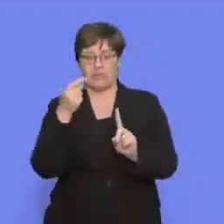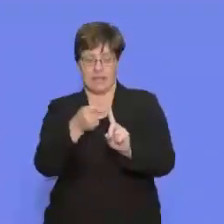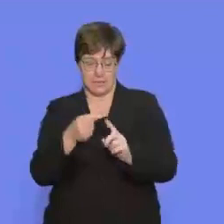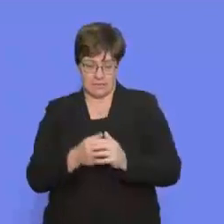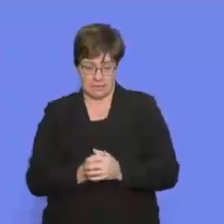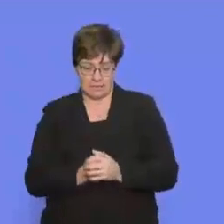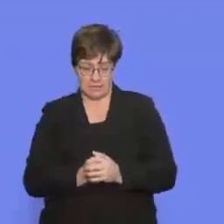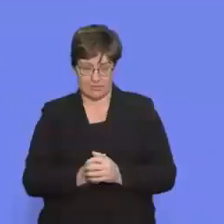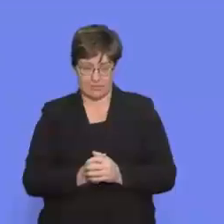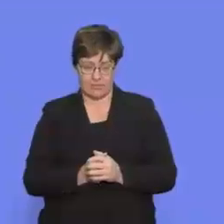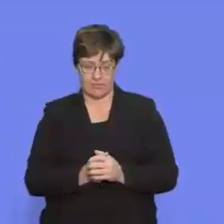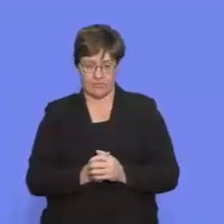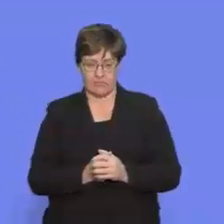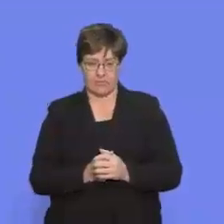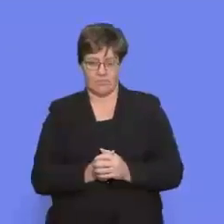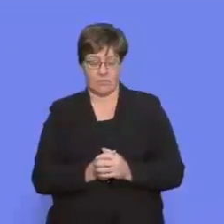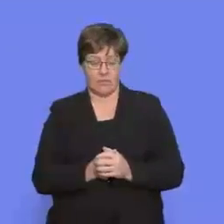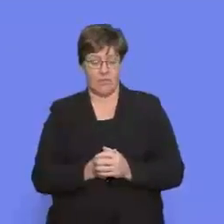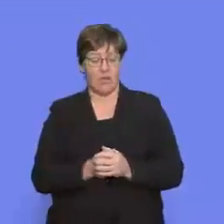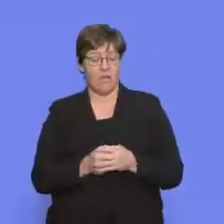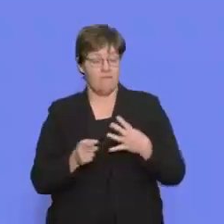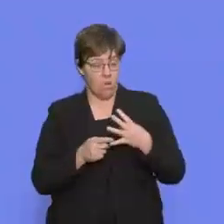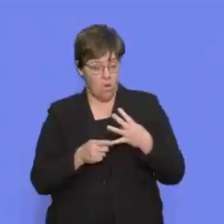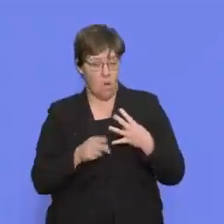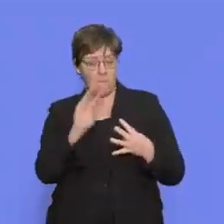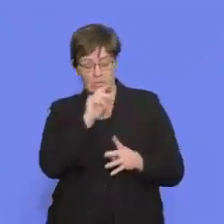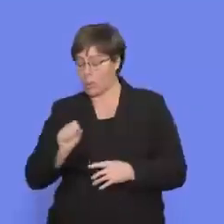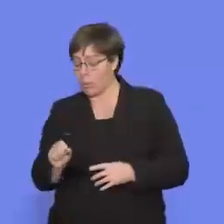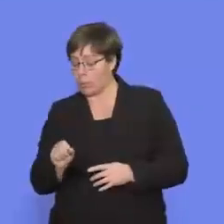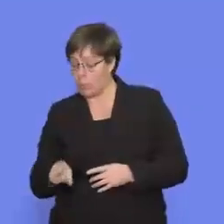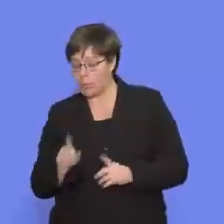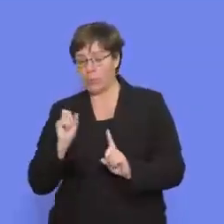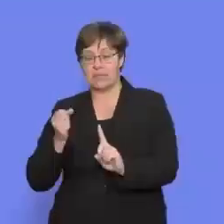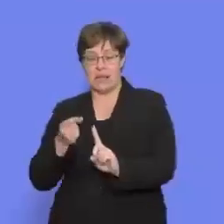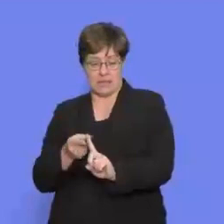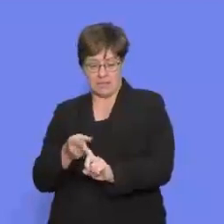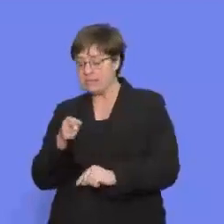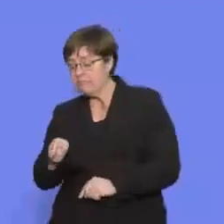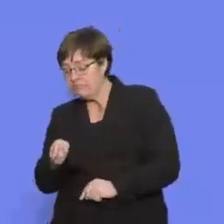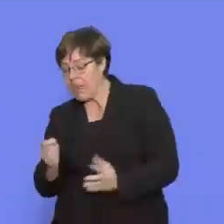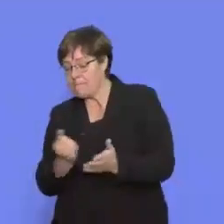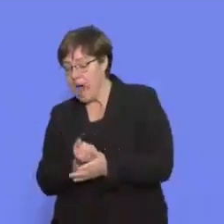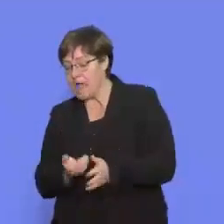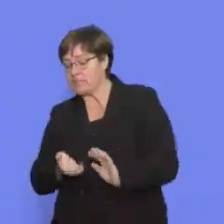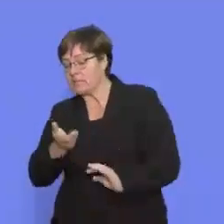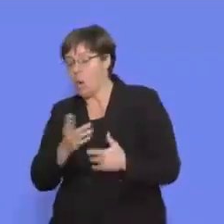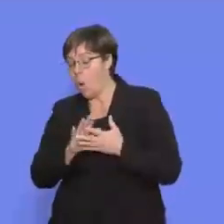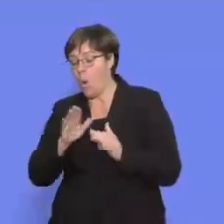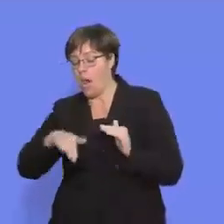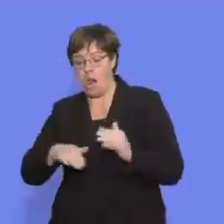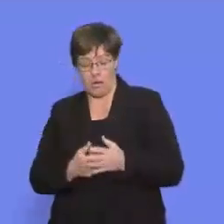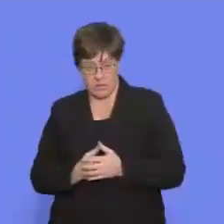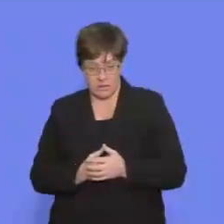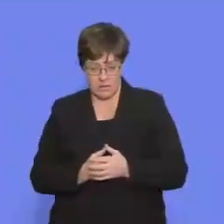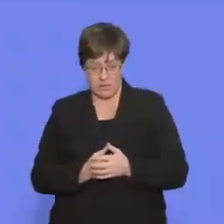number 4, a message will be sent to the target or the organ, which